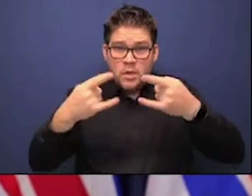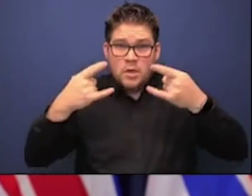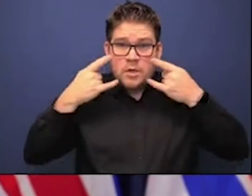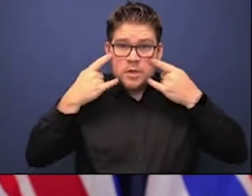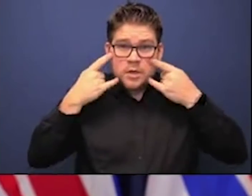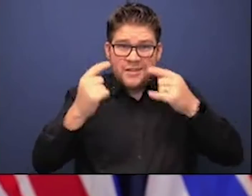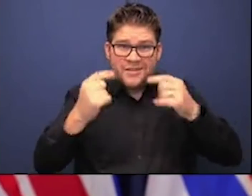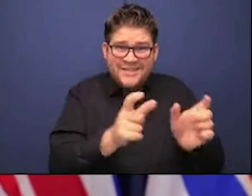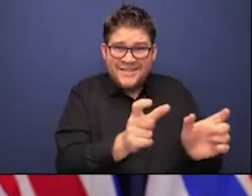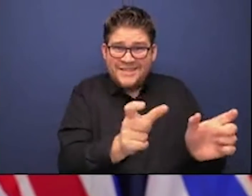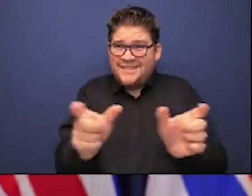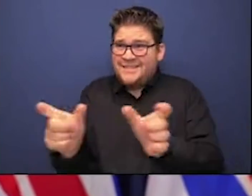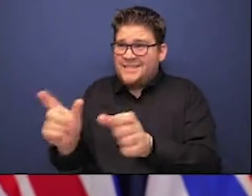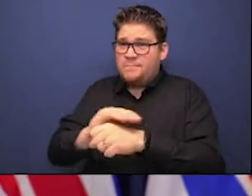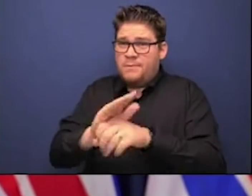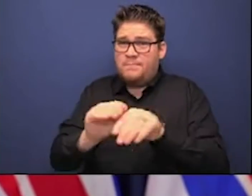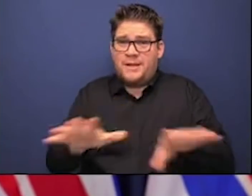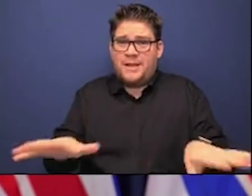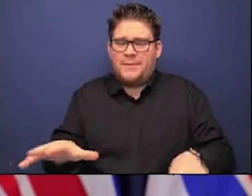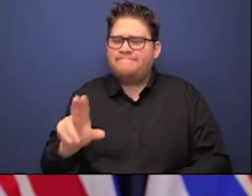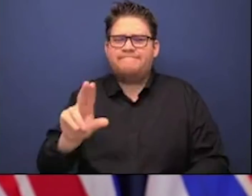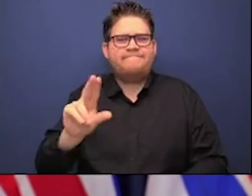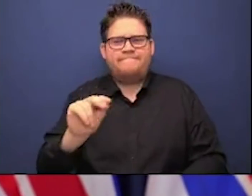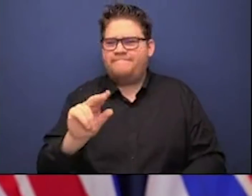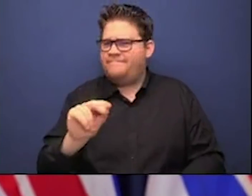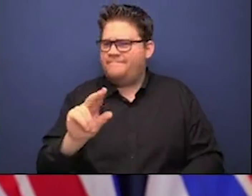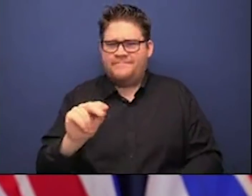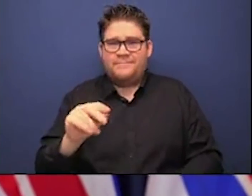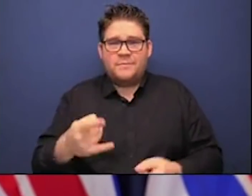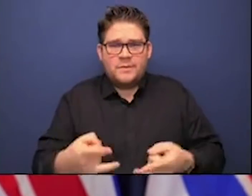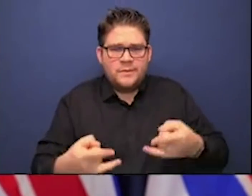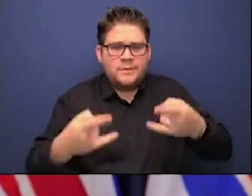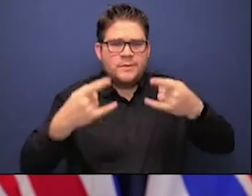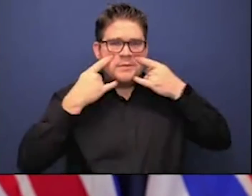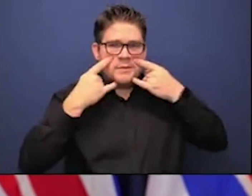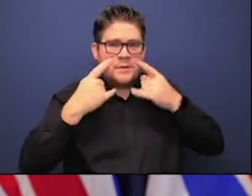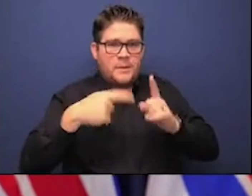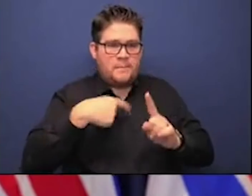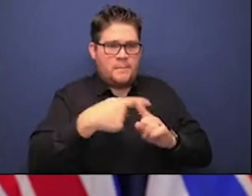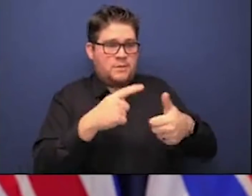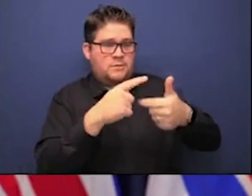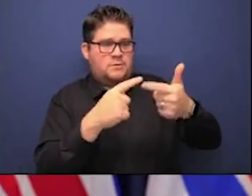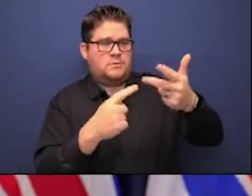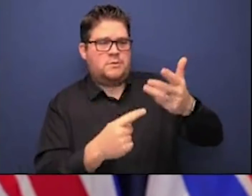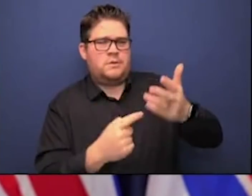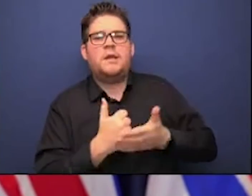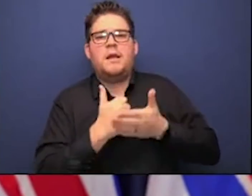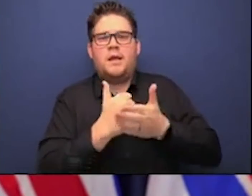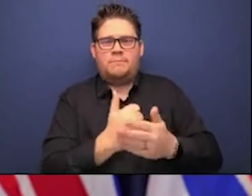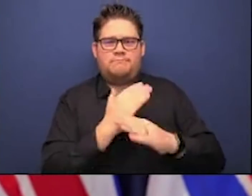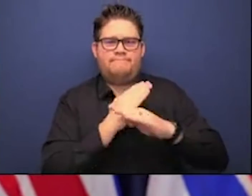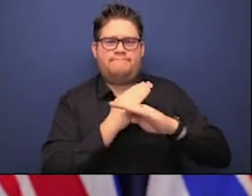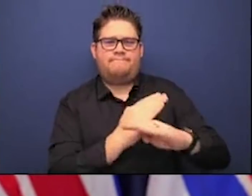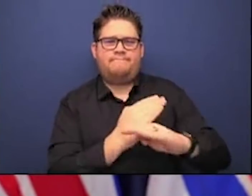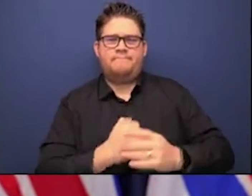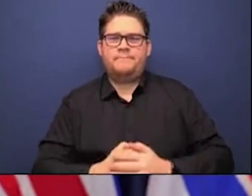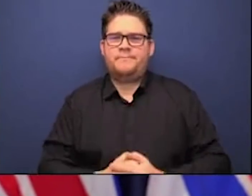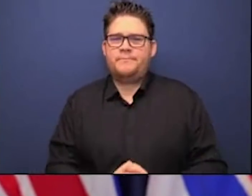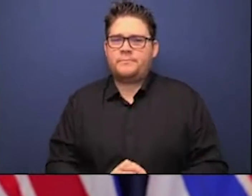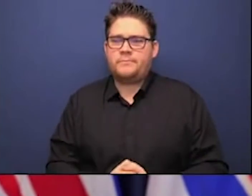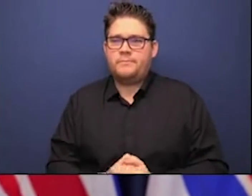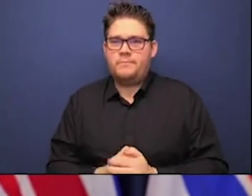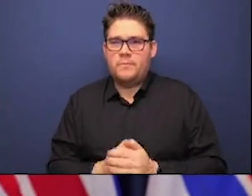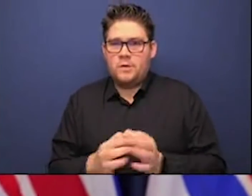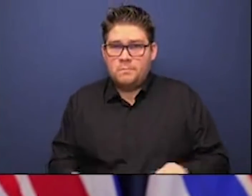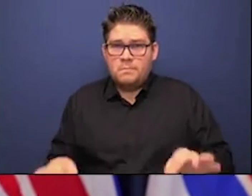need the other layers of protection. We need to ensure students and staff continue to follow safety guidelines, including,